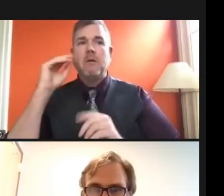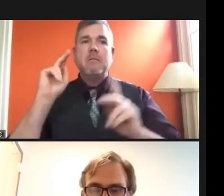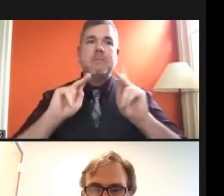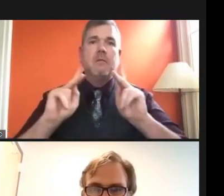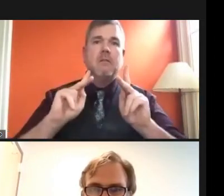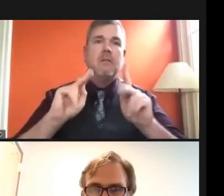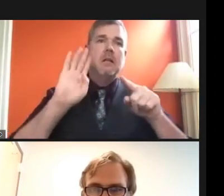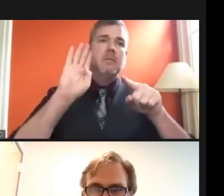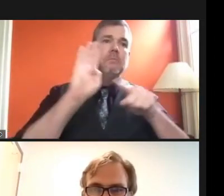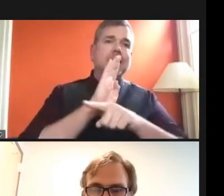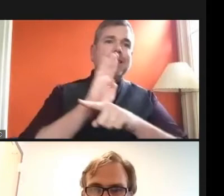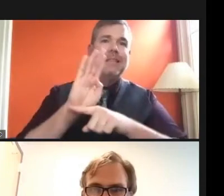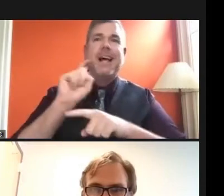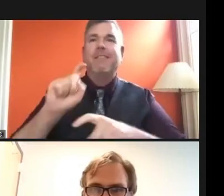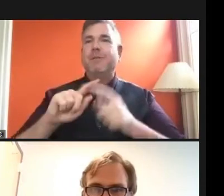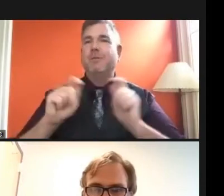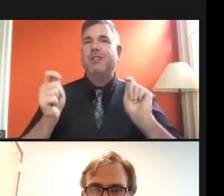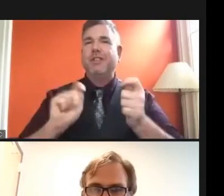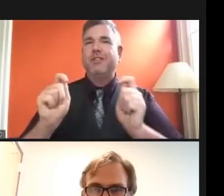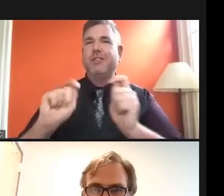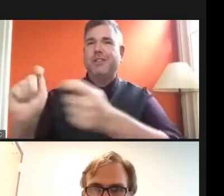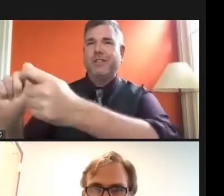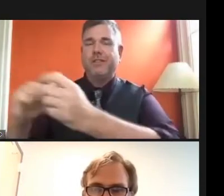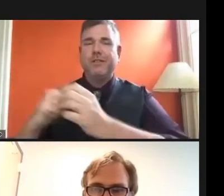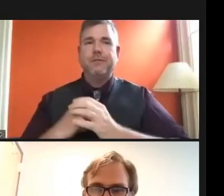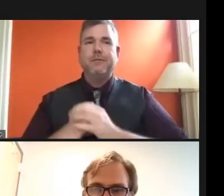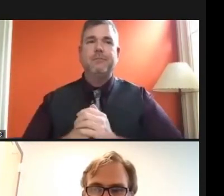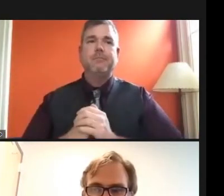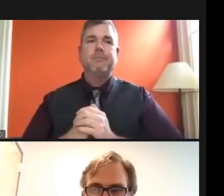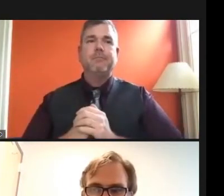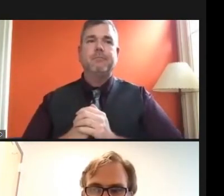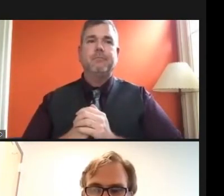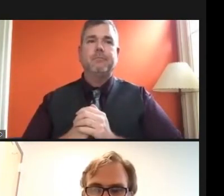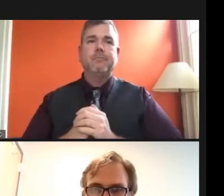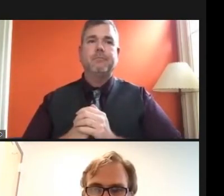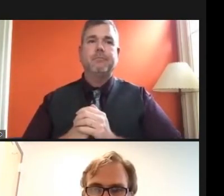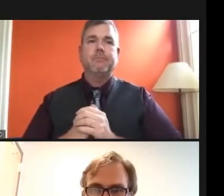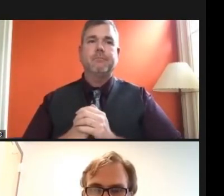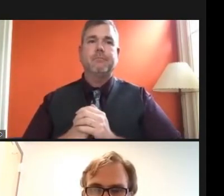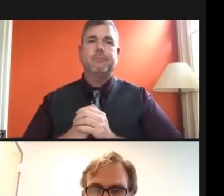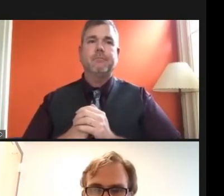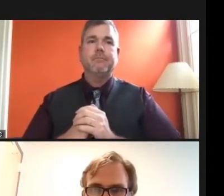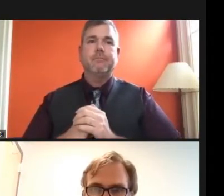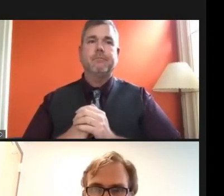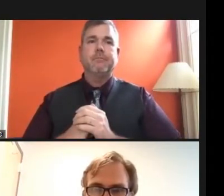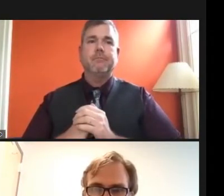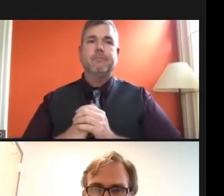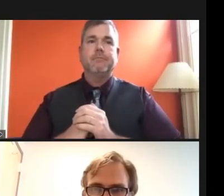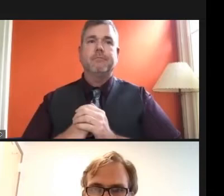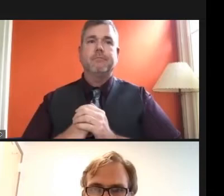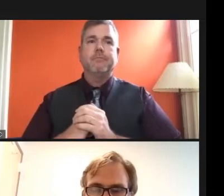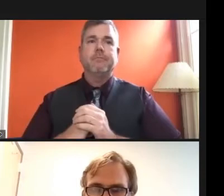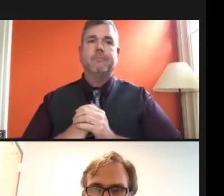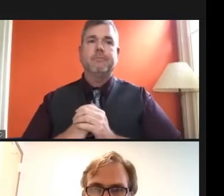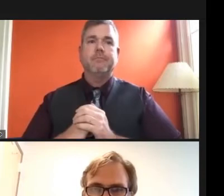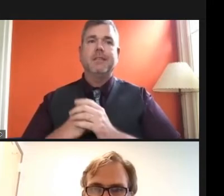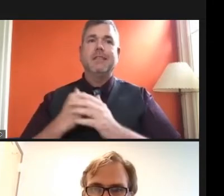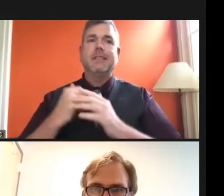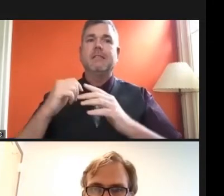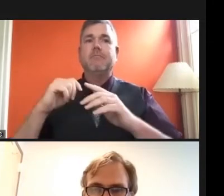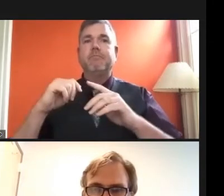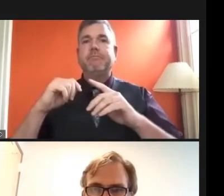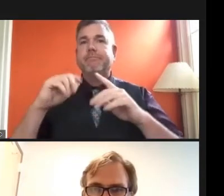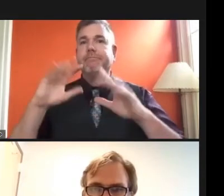Congregate living areas such as senior nursing facilities and San Quentin State Prison have experienced outbreaks. The virus still exists in our